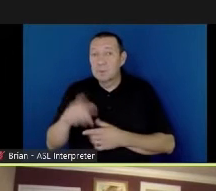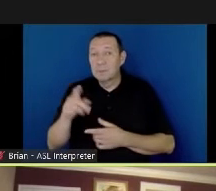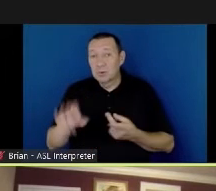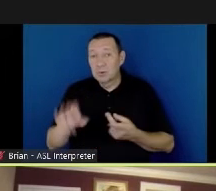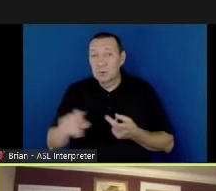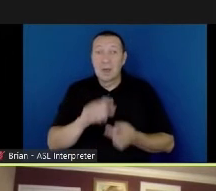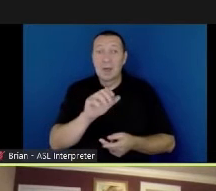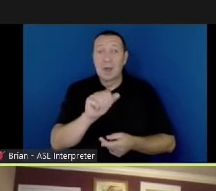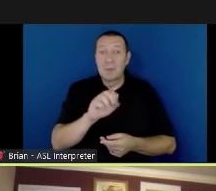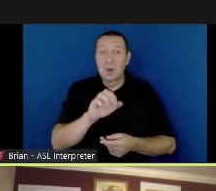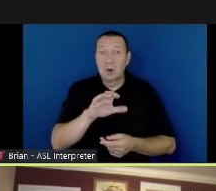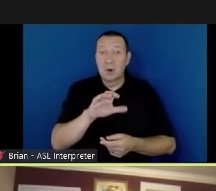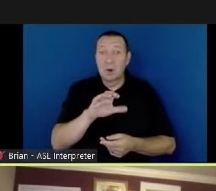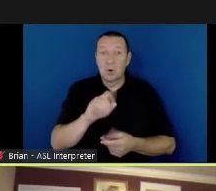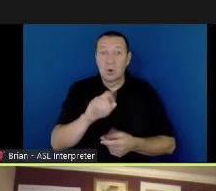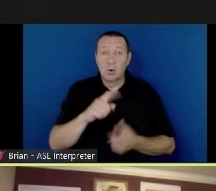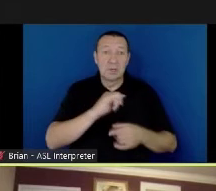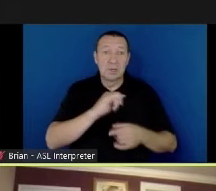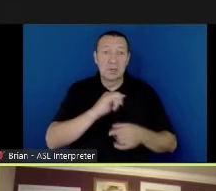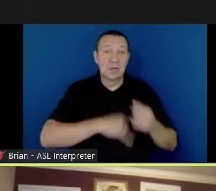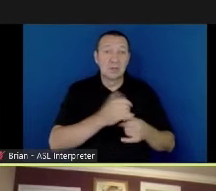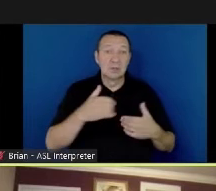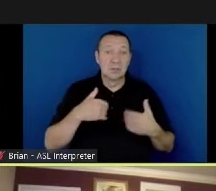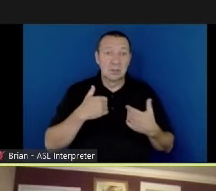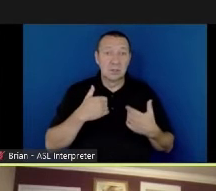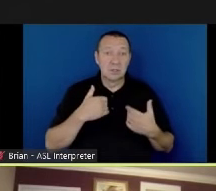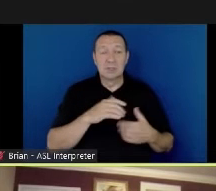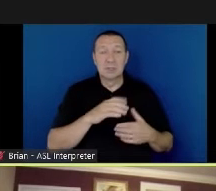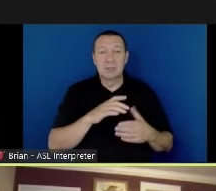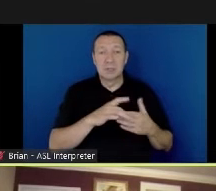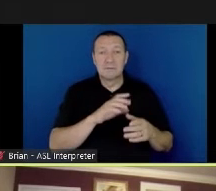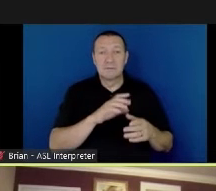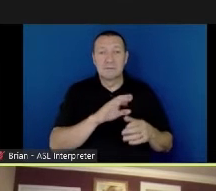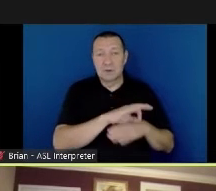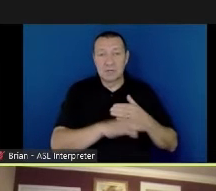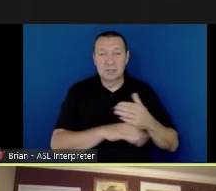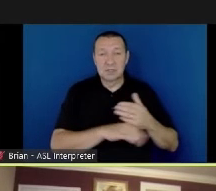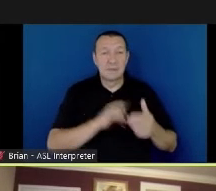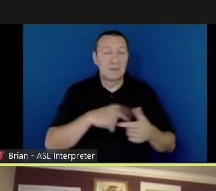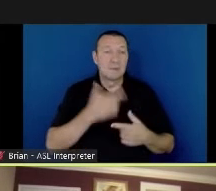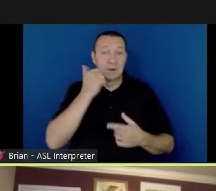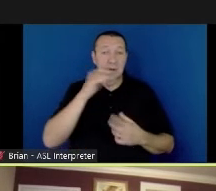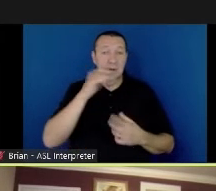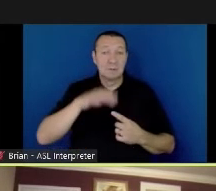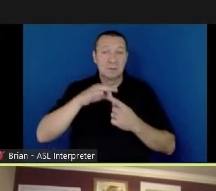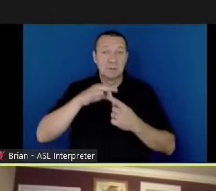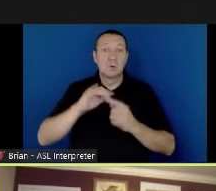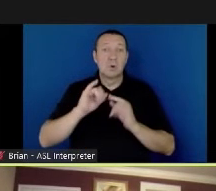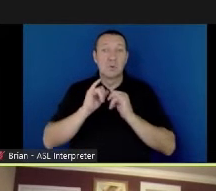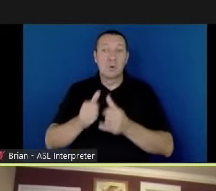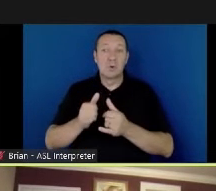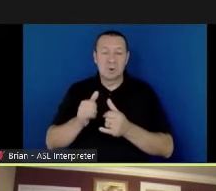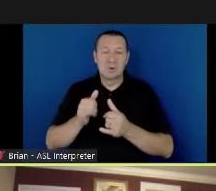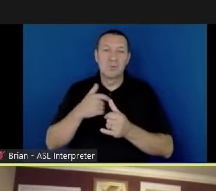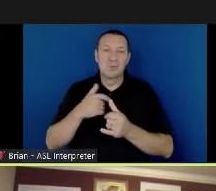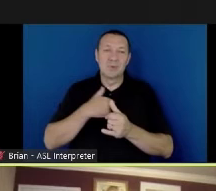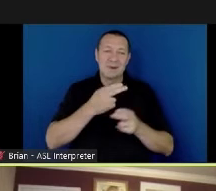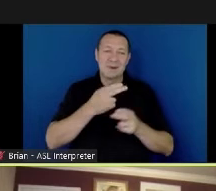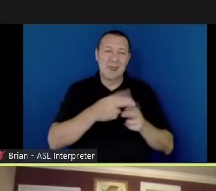Foundation. We couldn't think of anyone better to name this very special award after than Kate